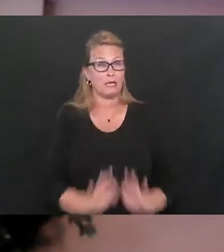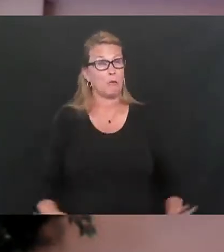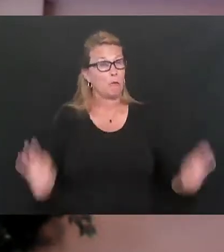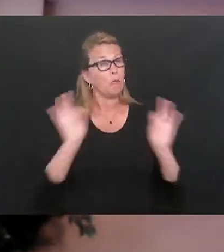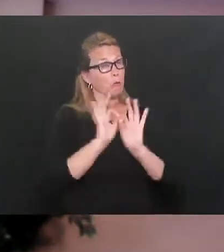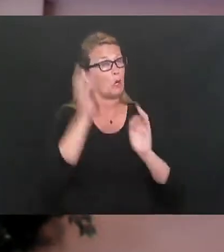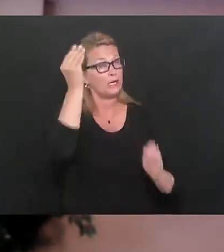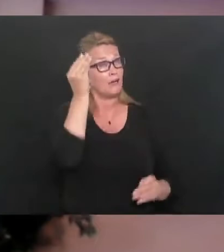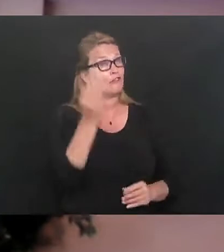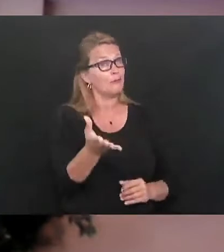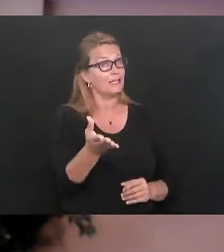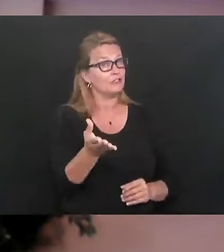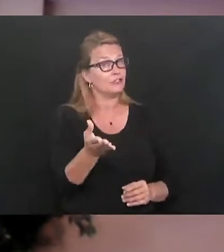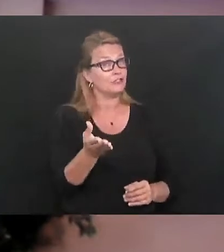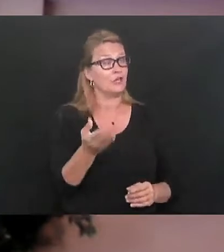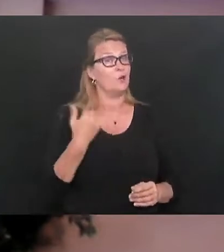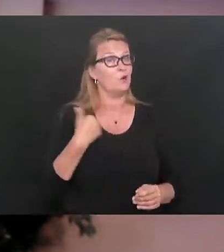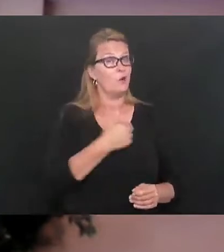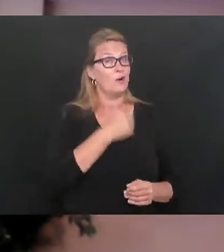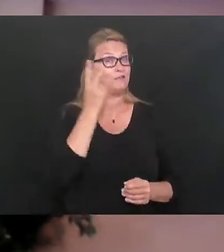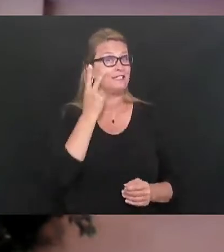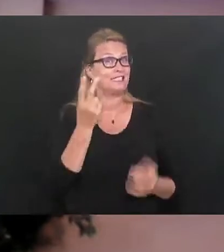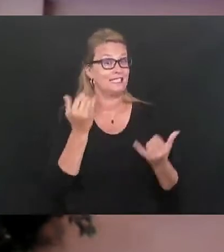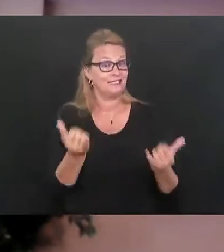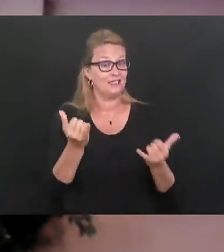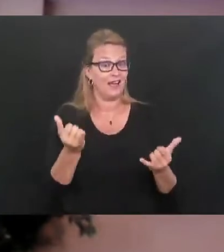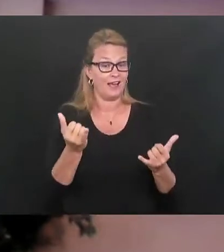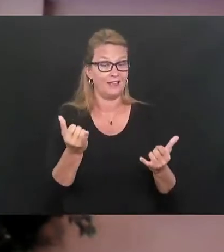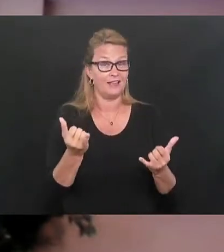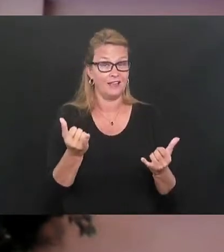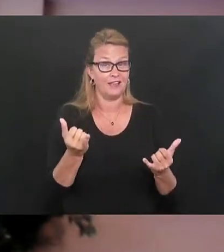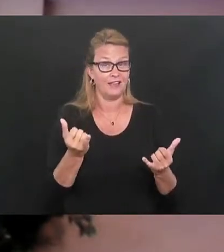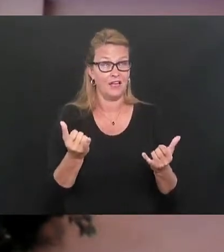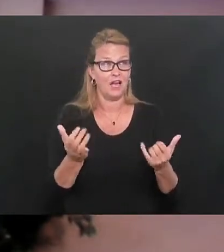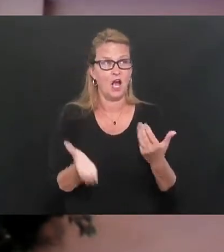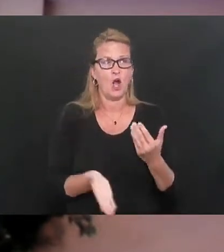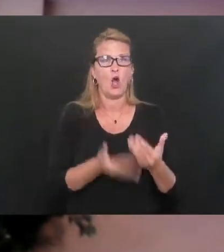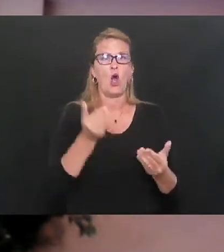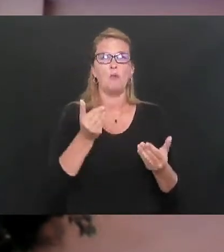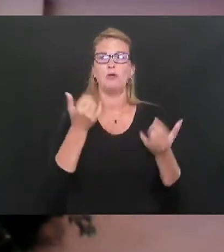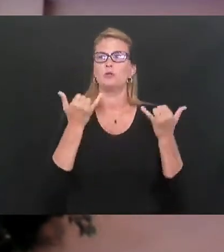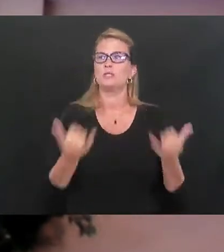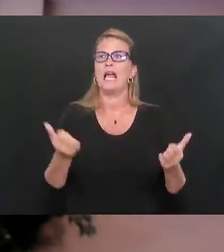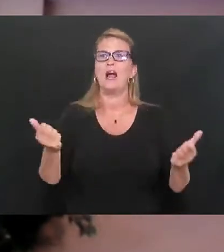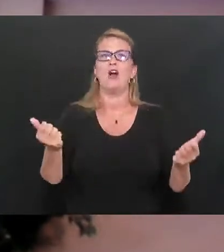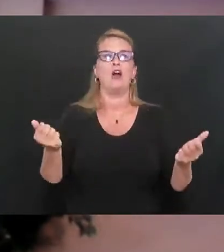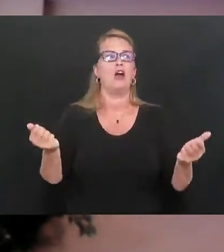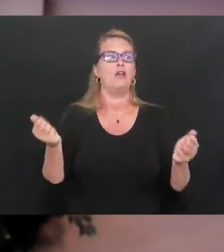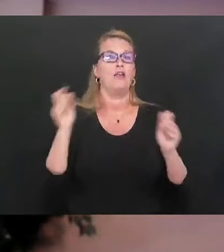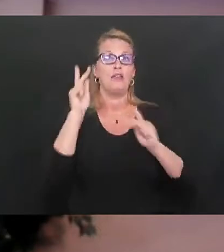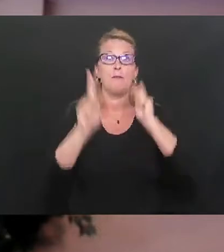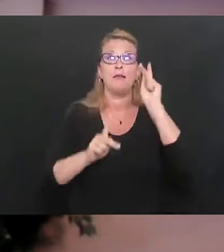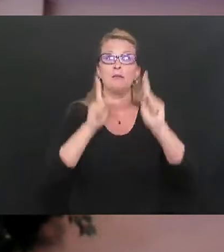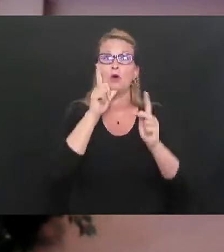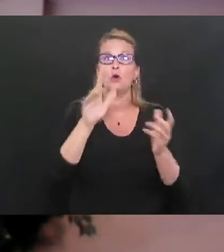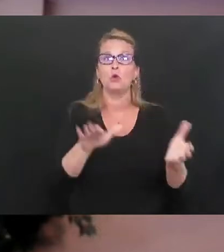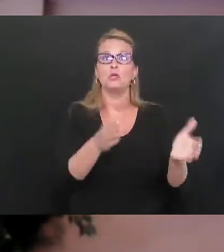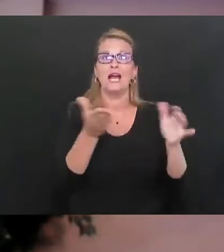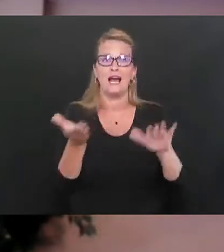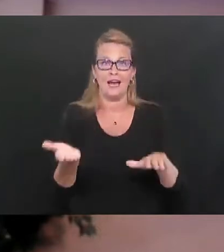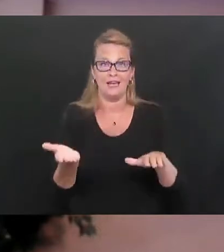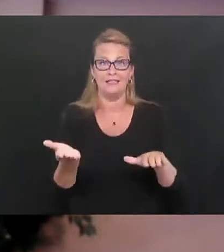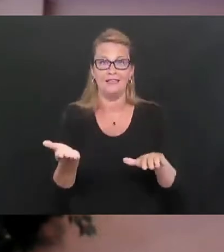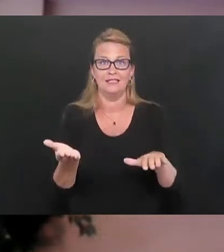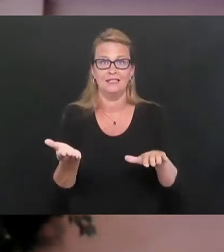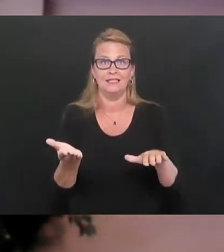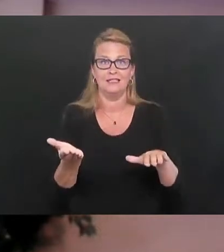information that we have seen to date, in that almost everyone now who is dying of COVID-19 in this country